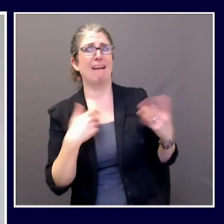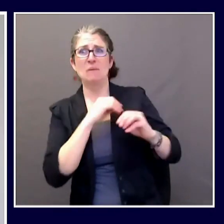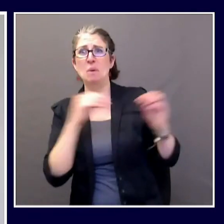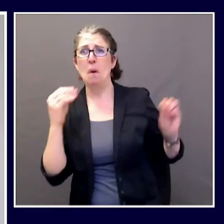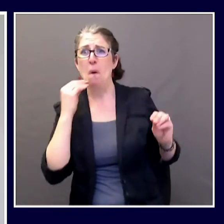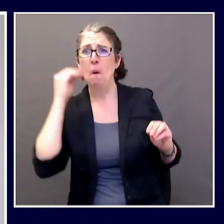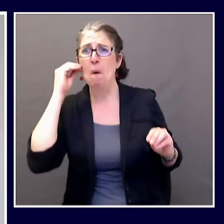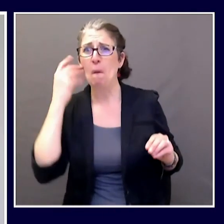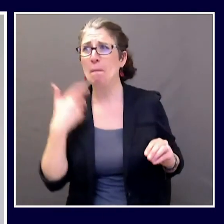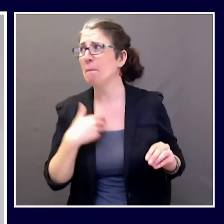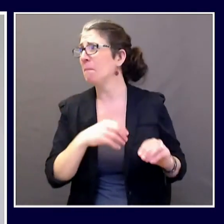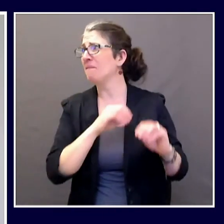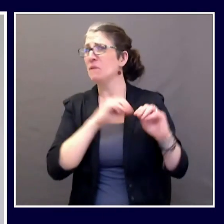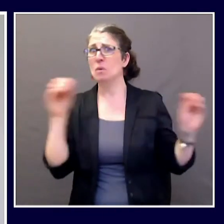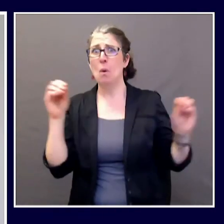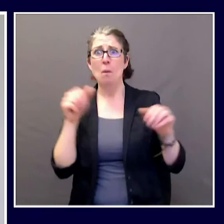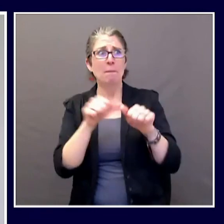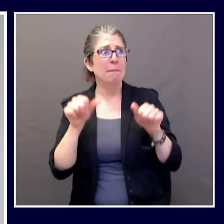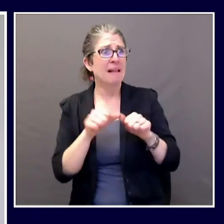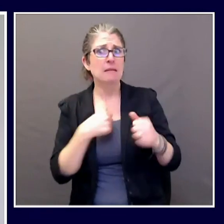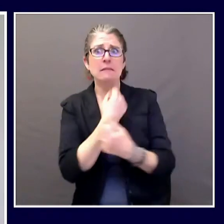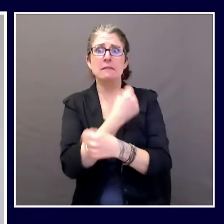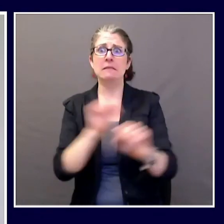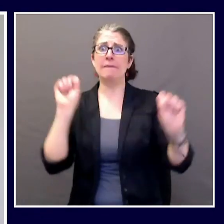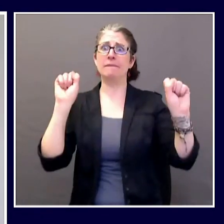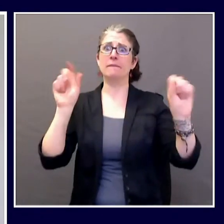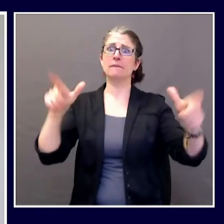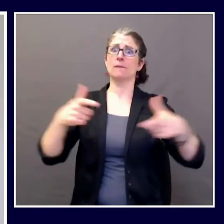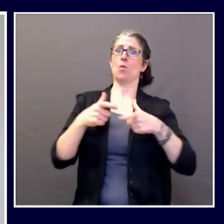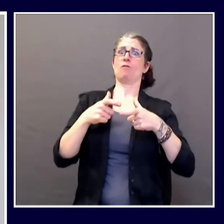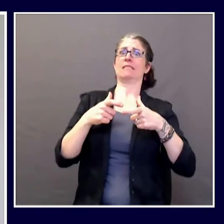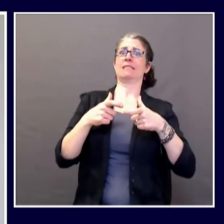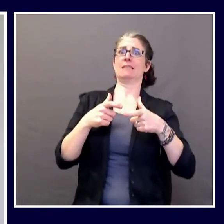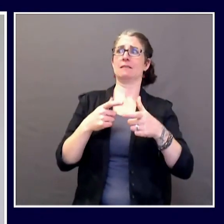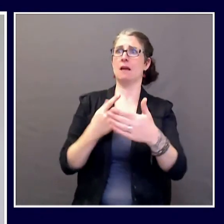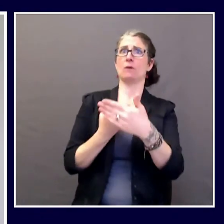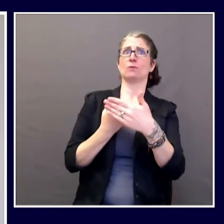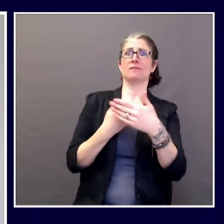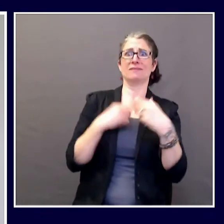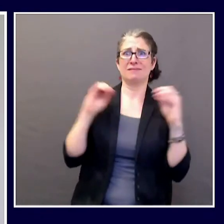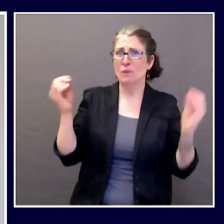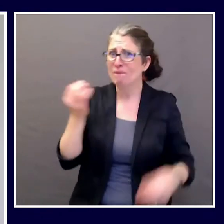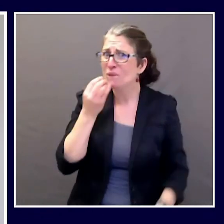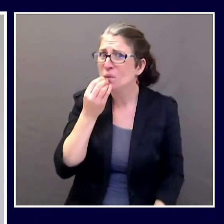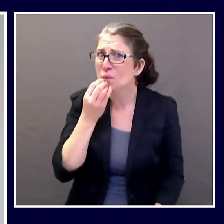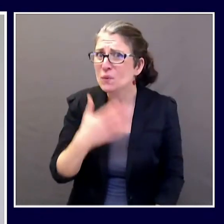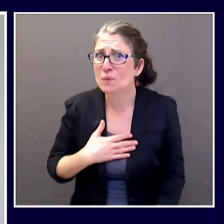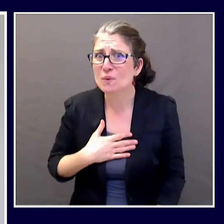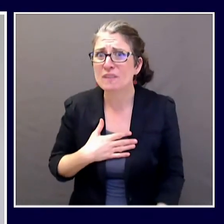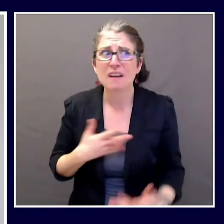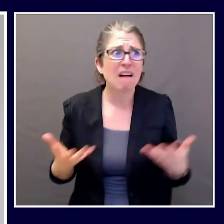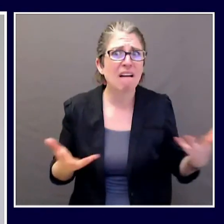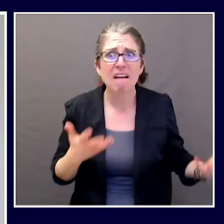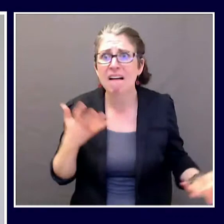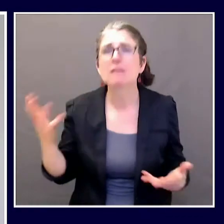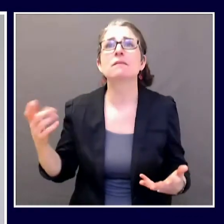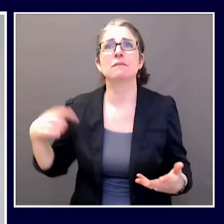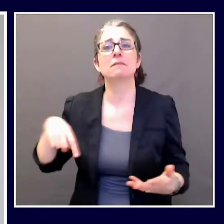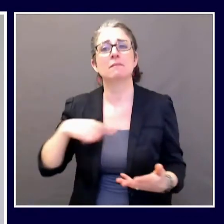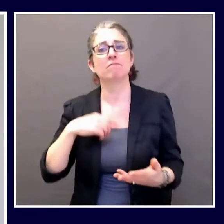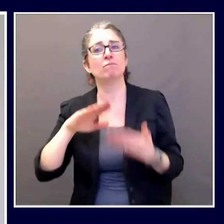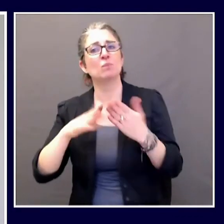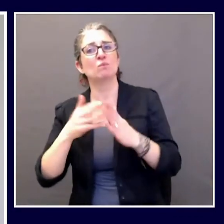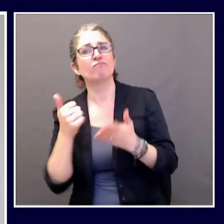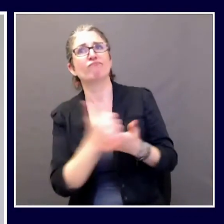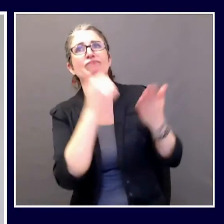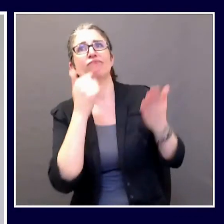by. Mainers who reached out during a time of need, and in doing so, found a hand that was willing to